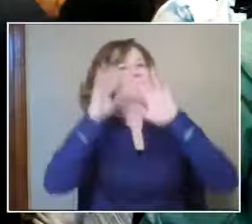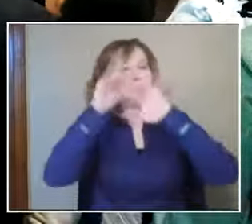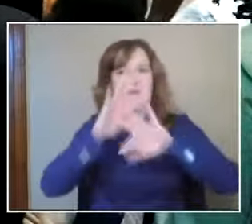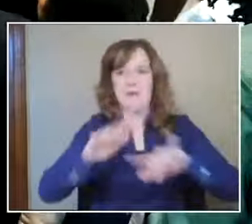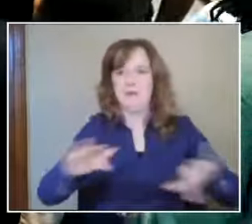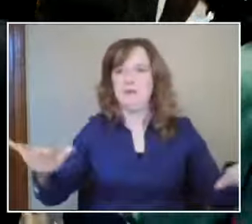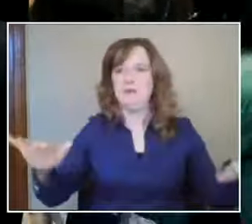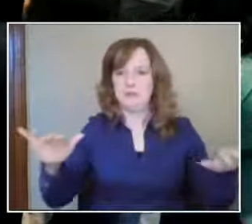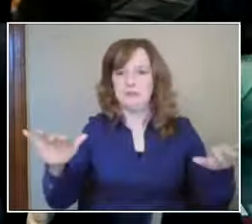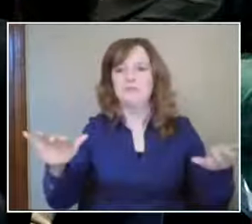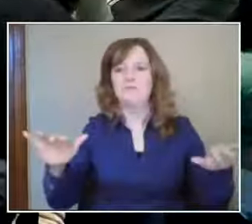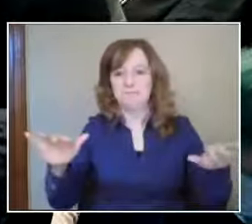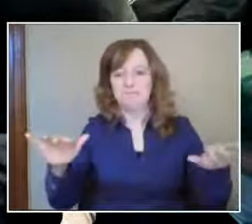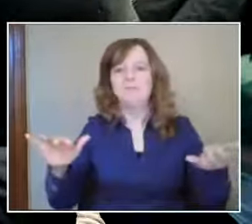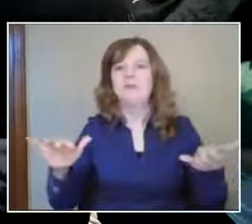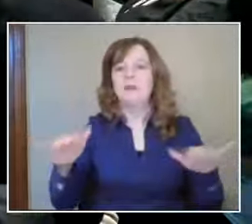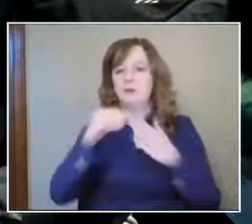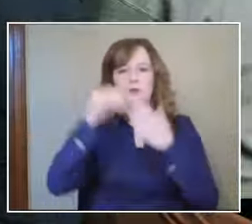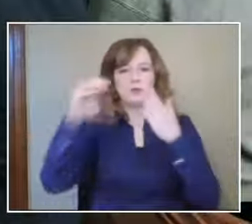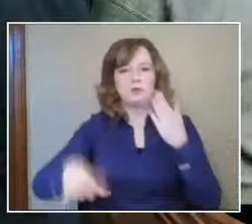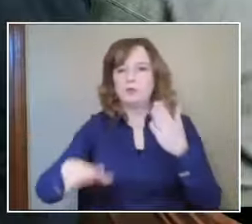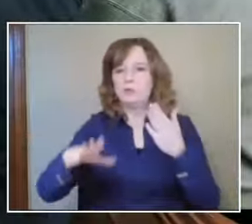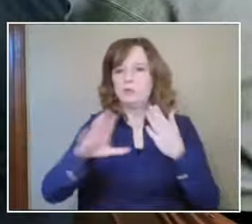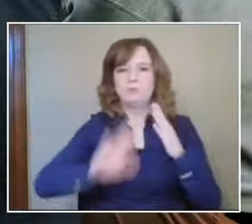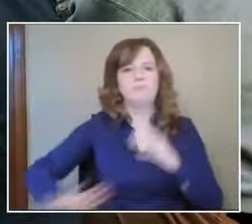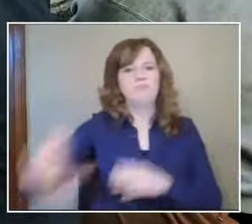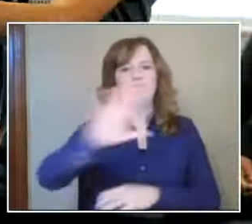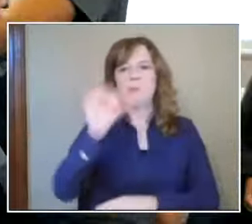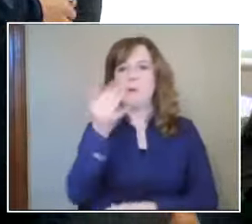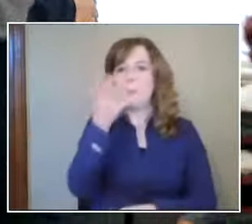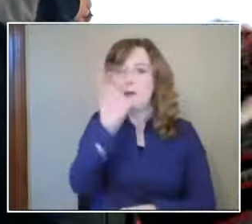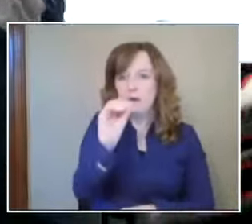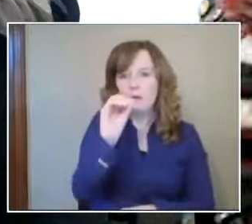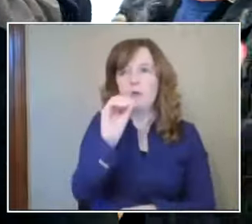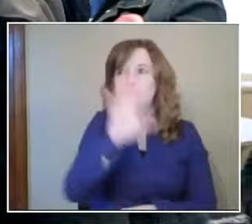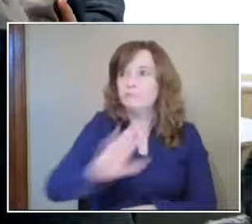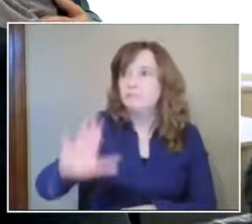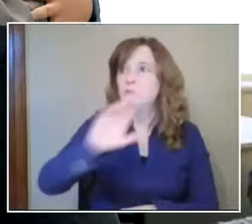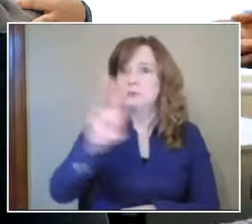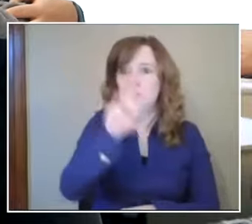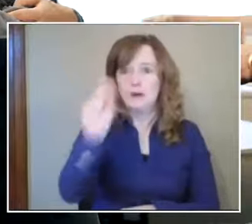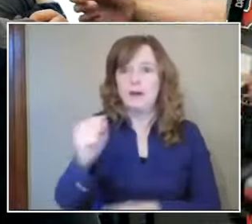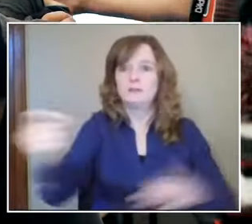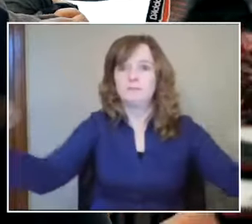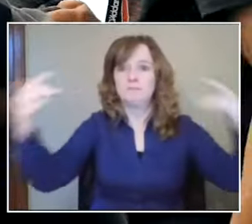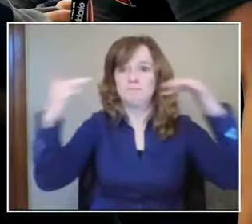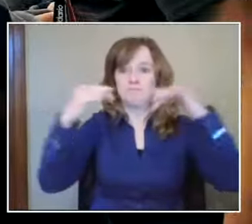We have students that come from across the state, across the country, and it's our home.